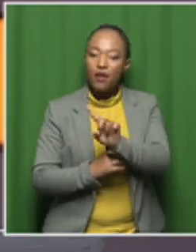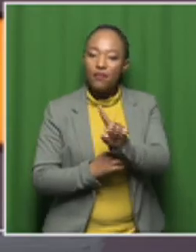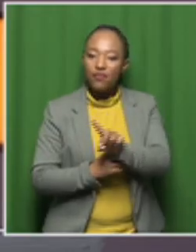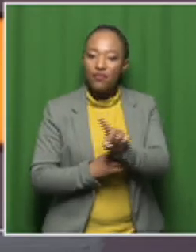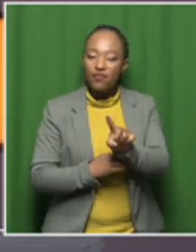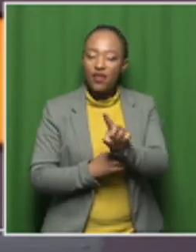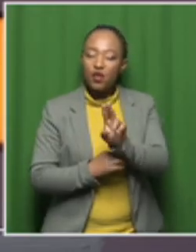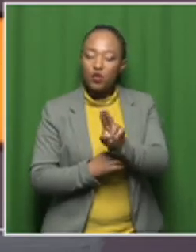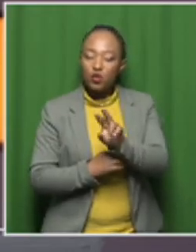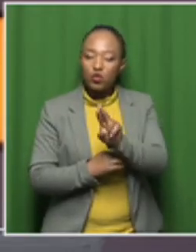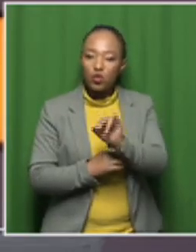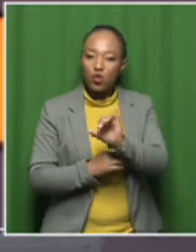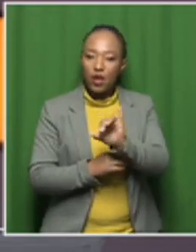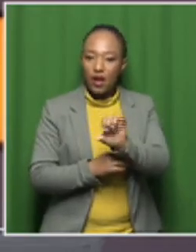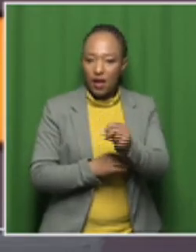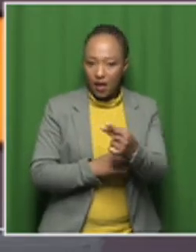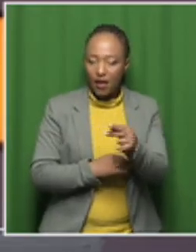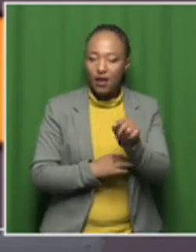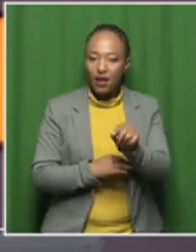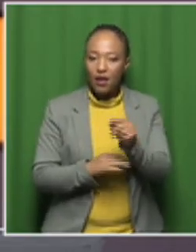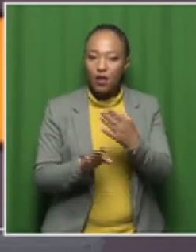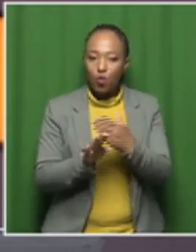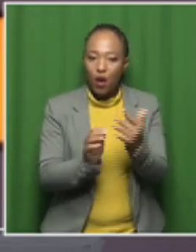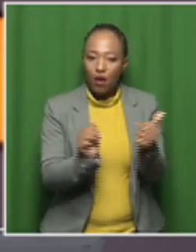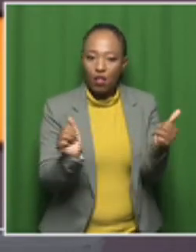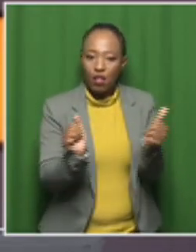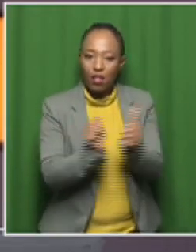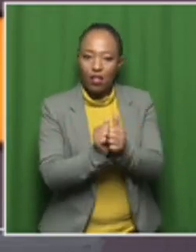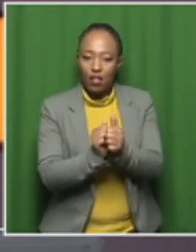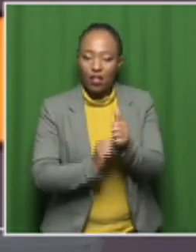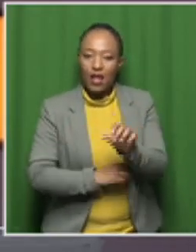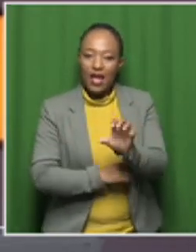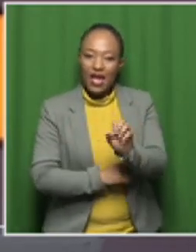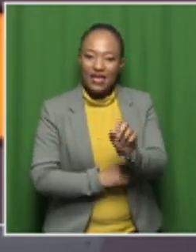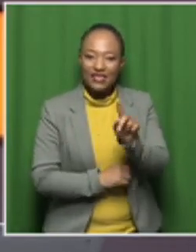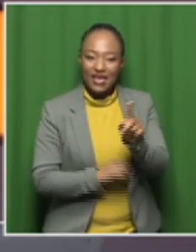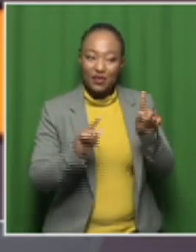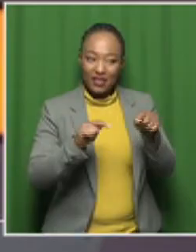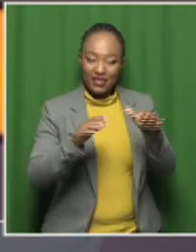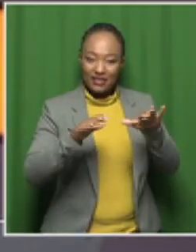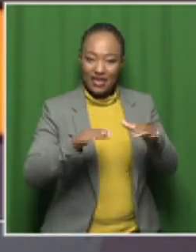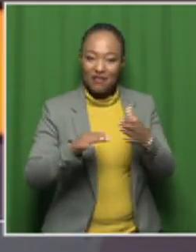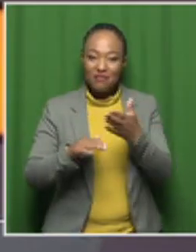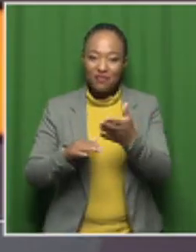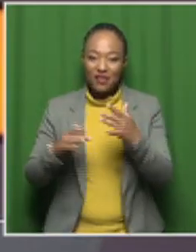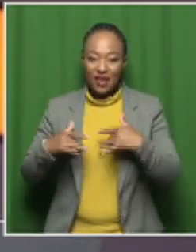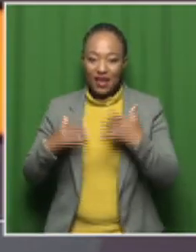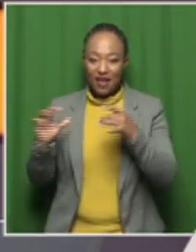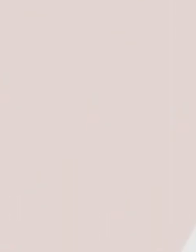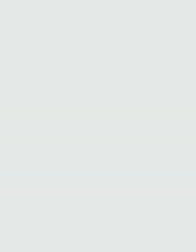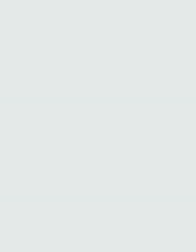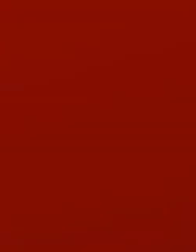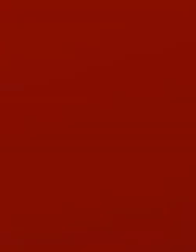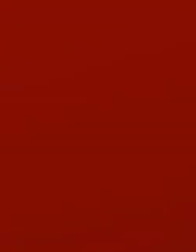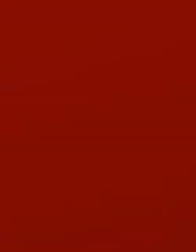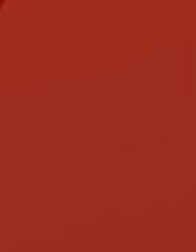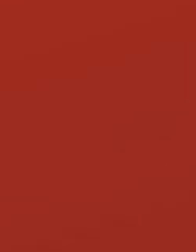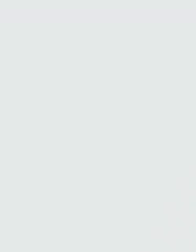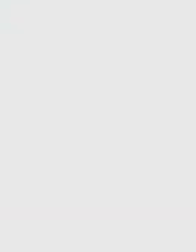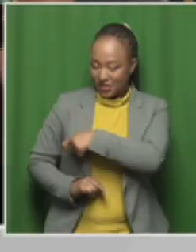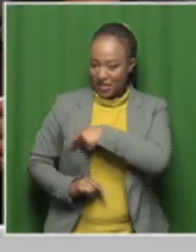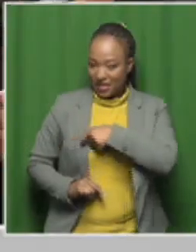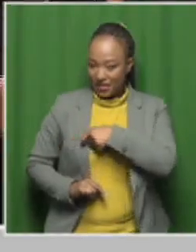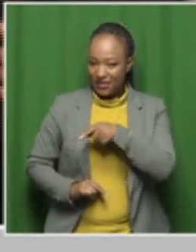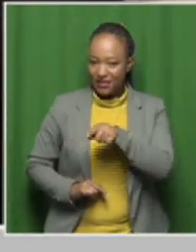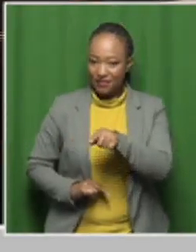and bolster their collaboration. Well, Sakina Kamwendo is with the team and she's actually joining us live from Switzerland just to tell us a little